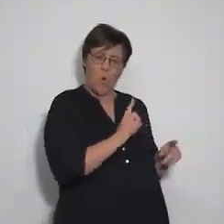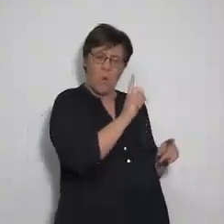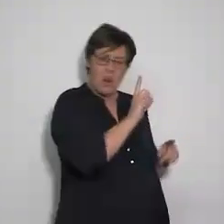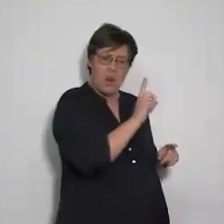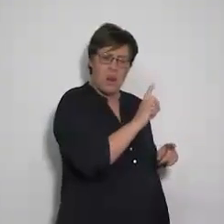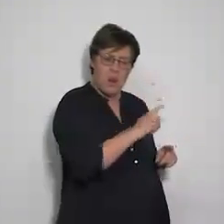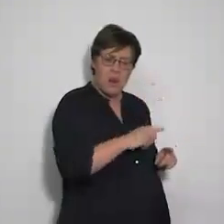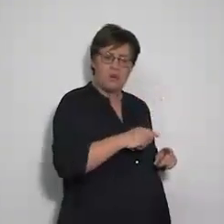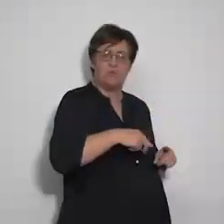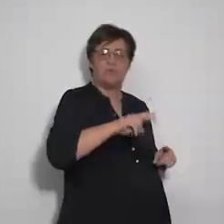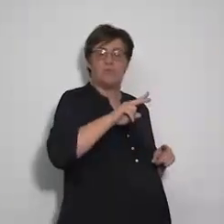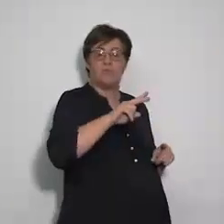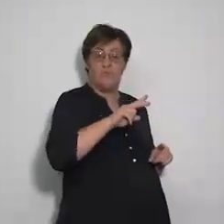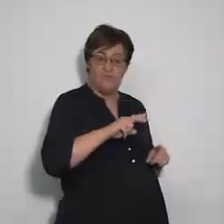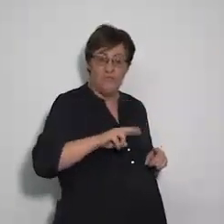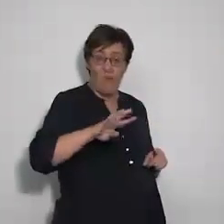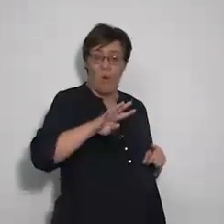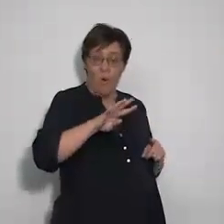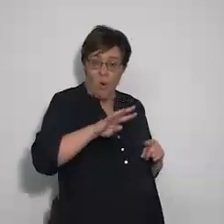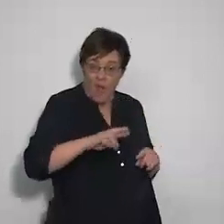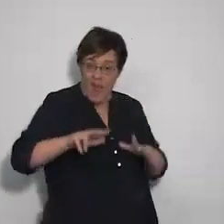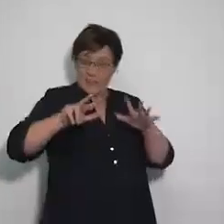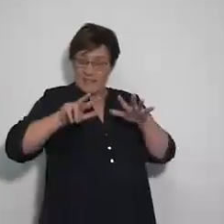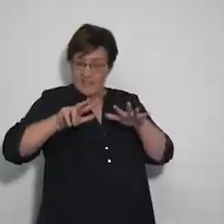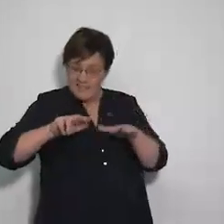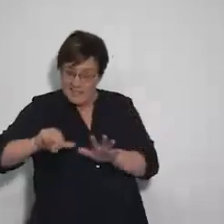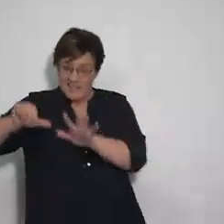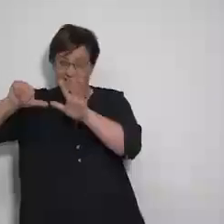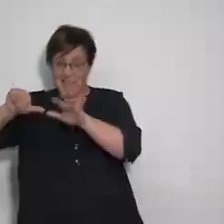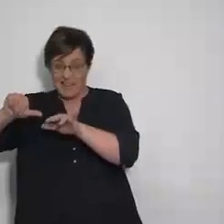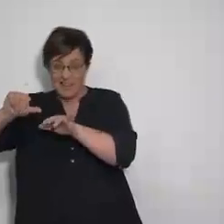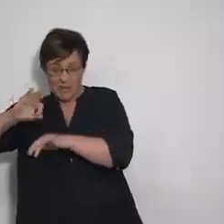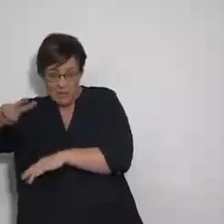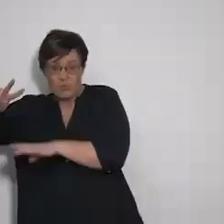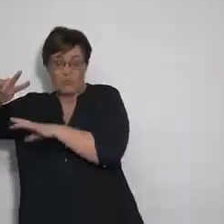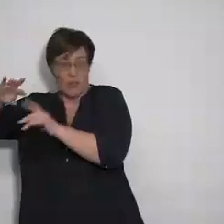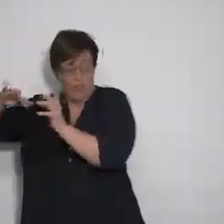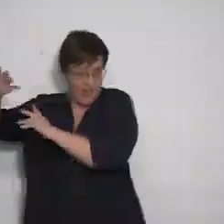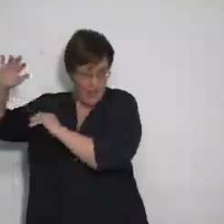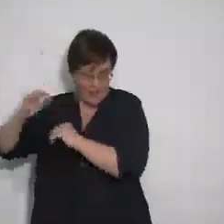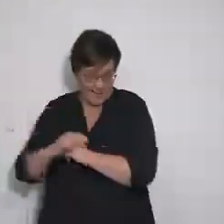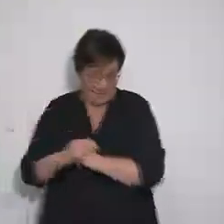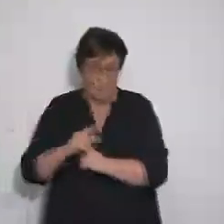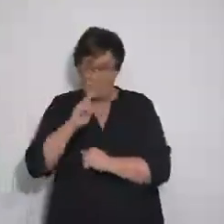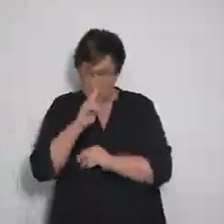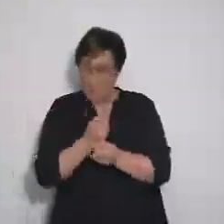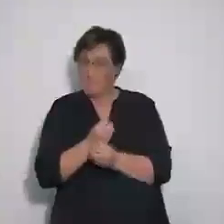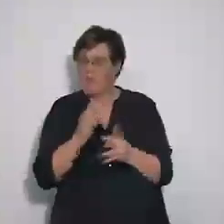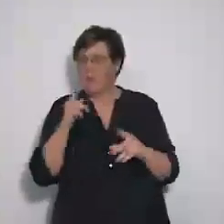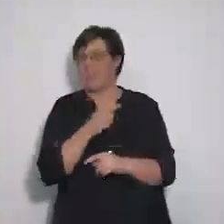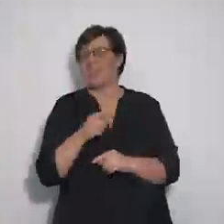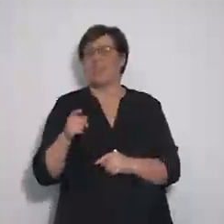but eventually we're going to see that this skyrockets in terms of how